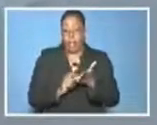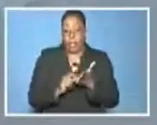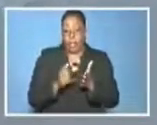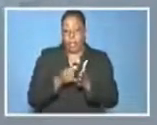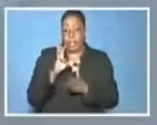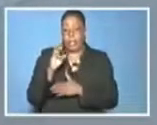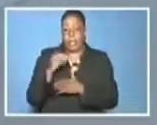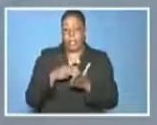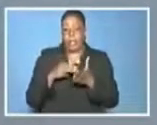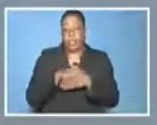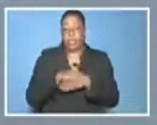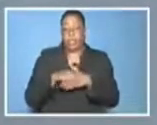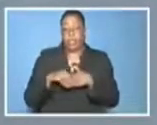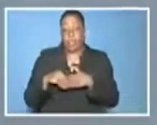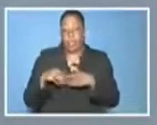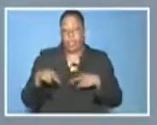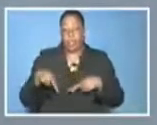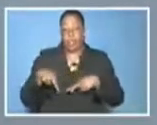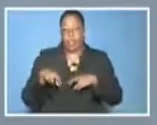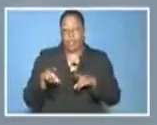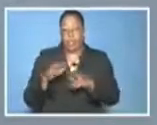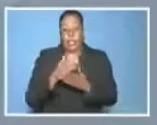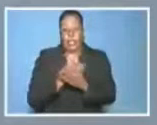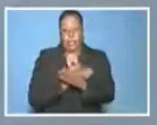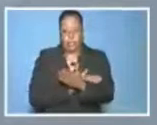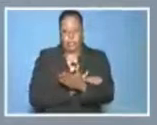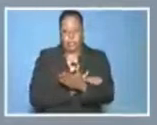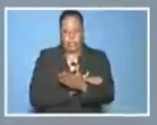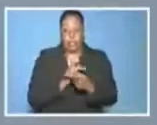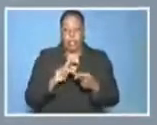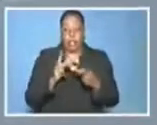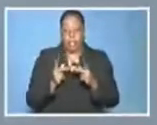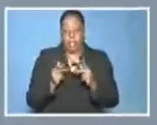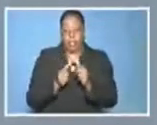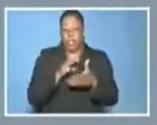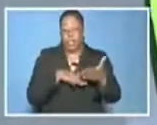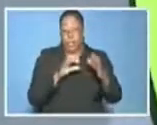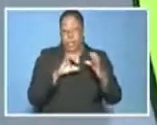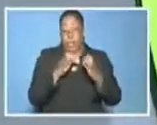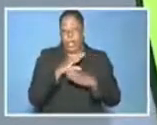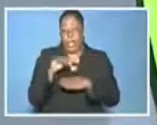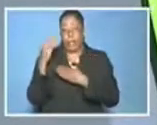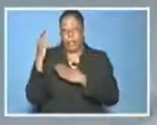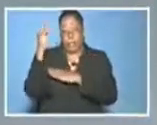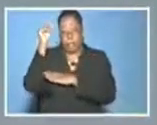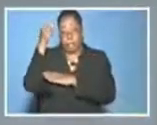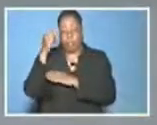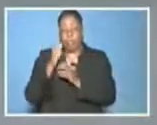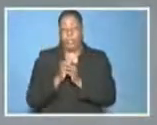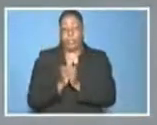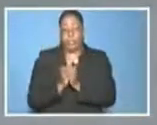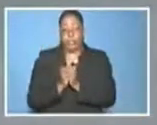road pavement and improvement initiative between Bahamas Striping and the government. The road works being carried out in Mount Thompson, Georgetown, and